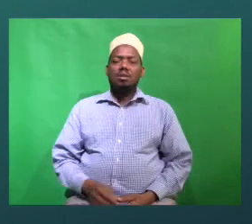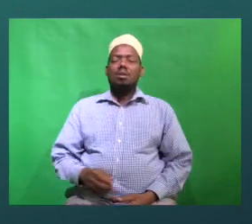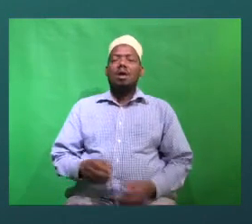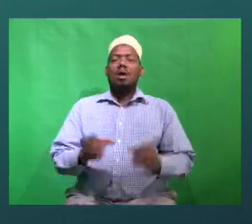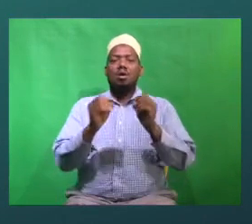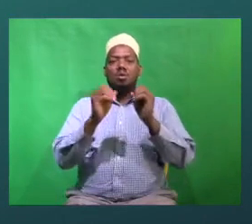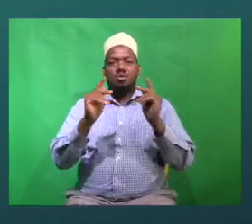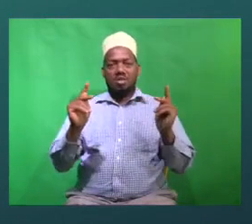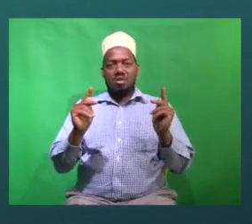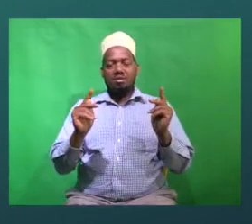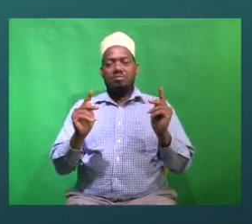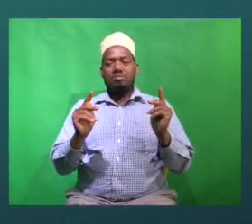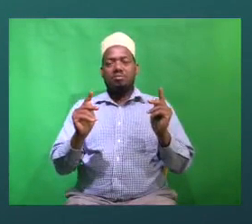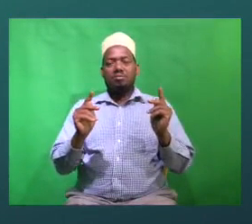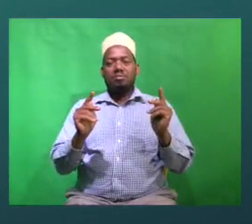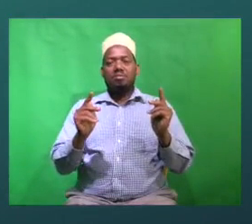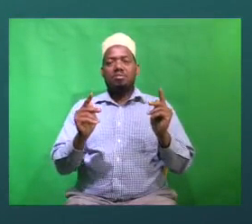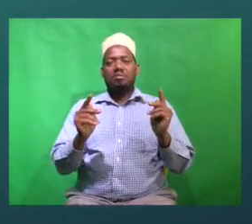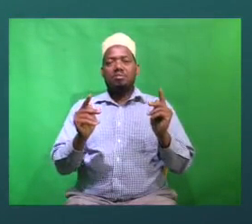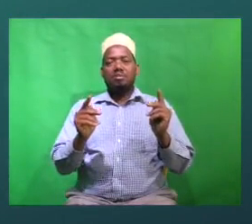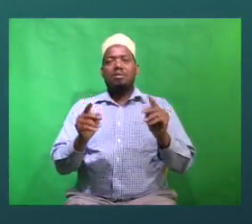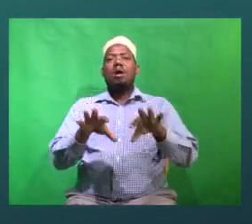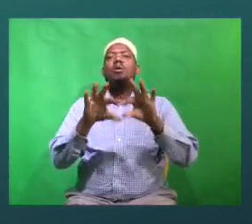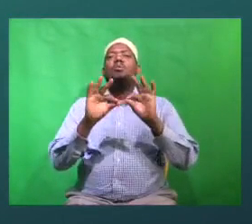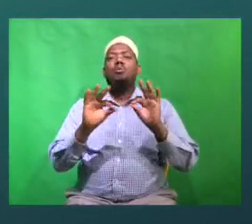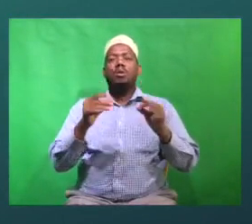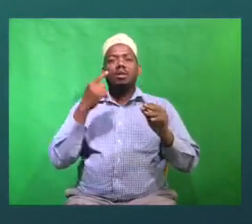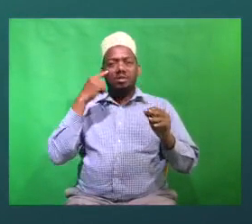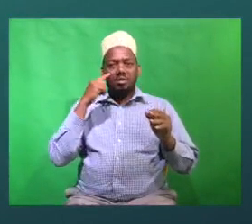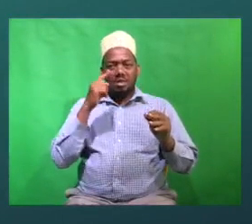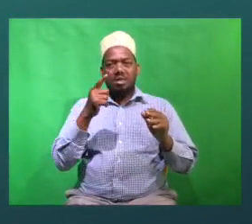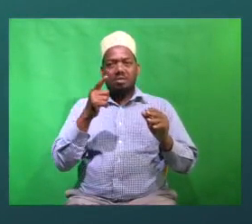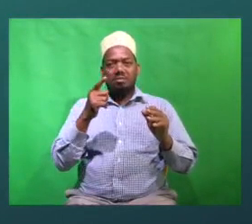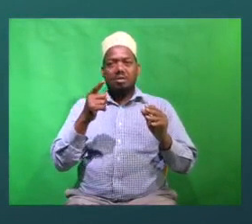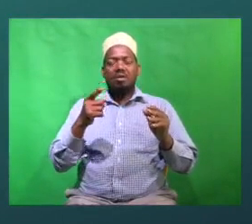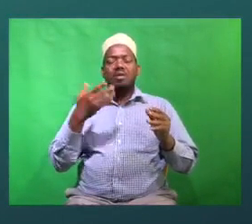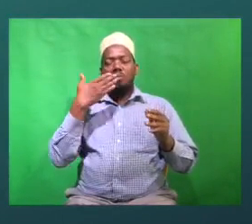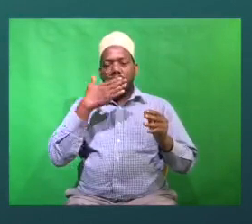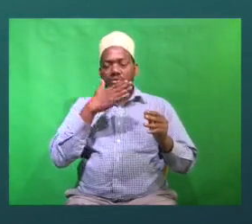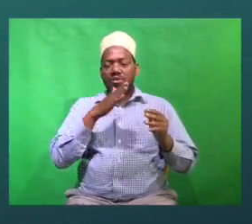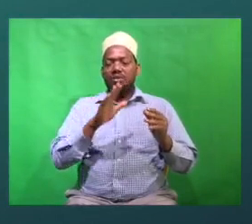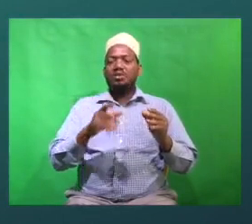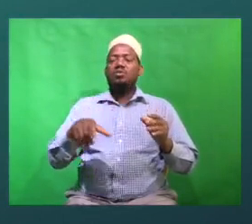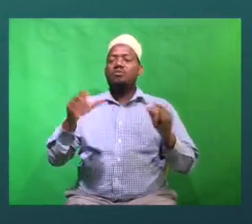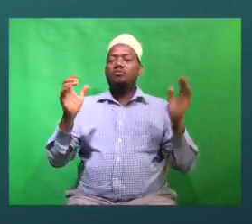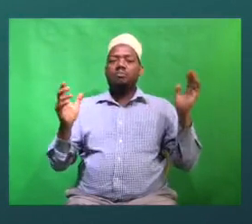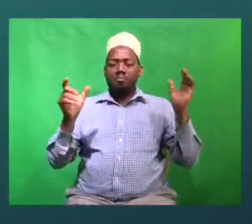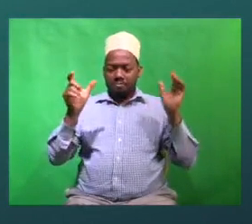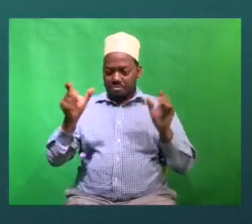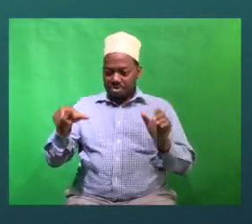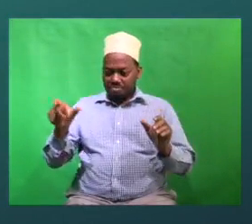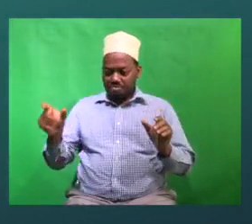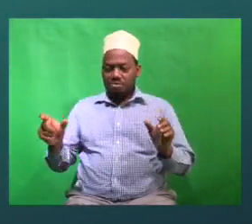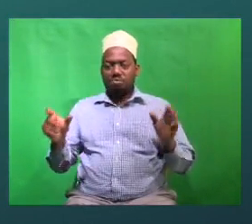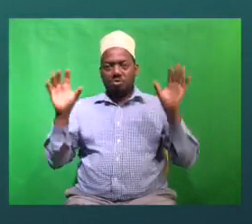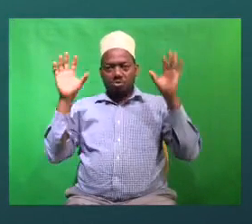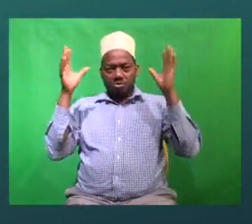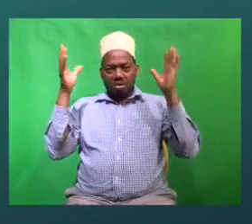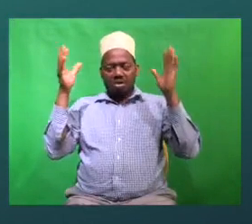This is okay. Well tried. The importance of people to live on the earth.